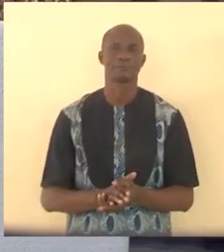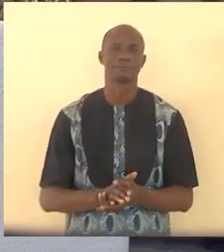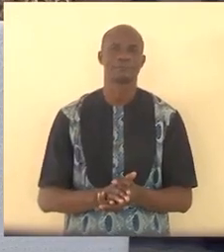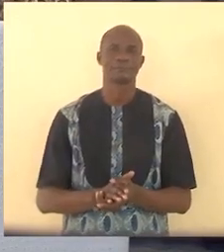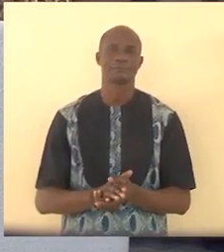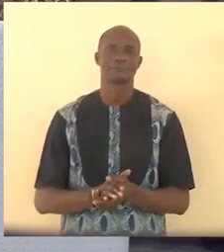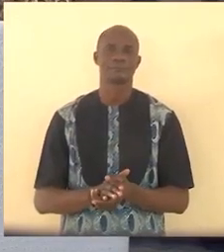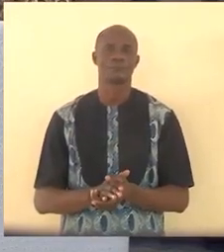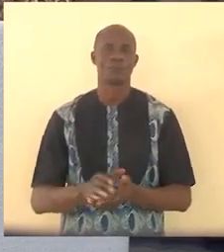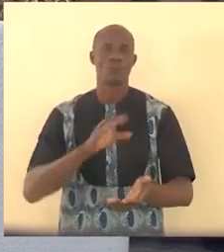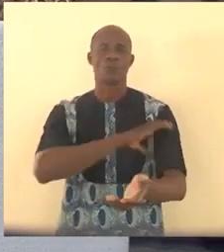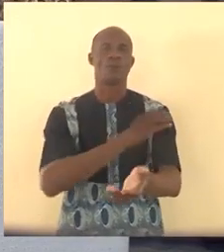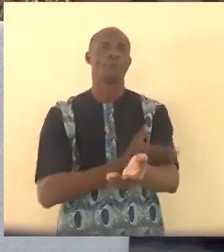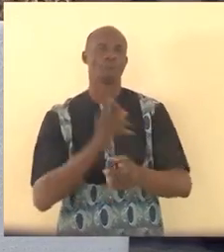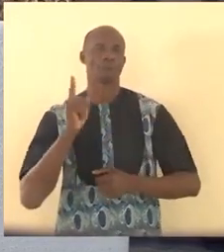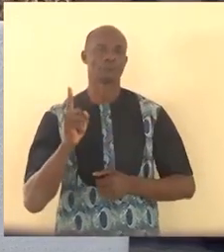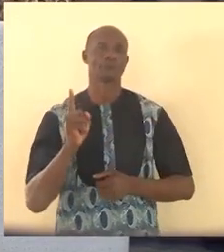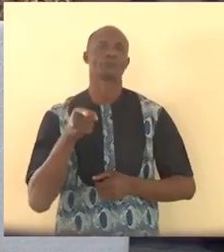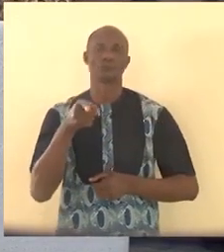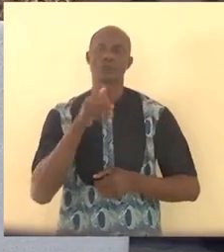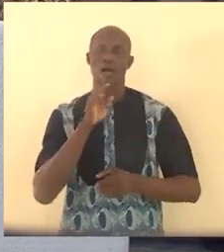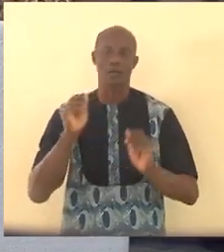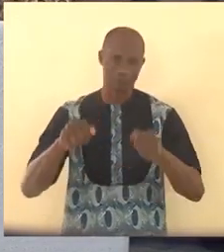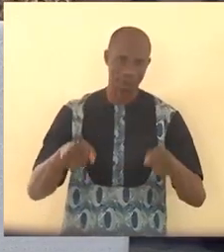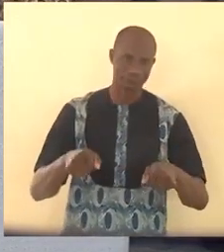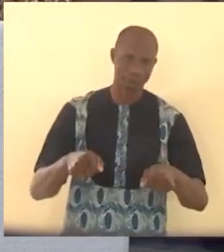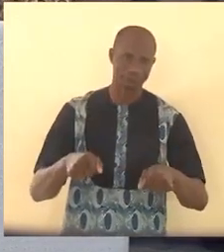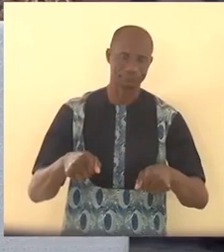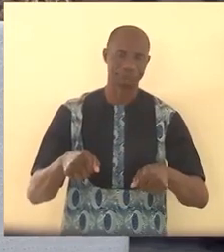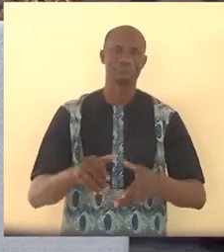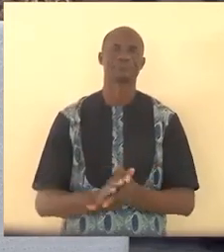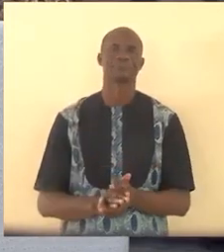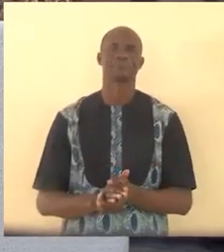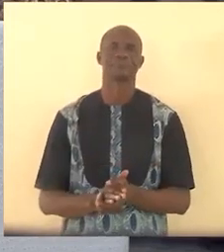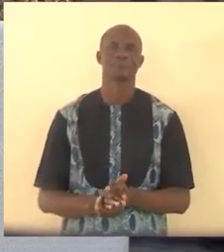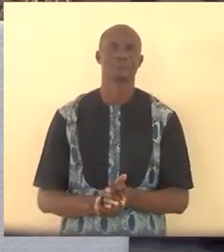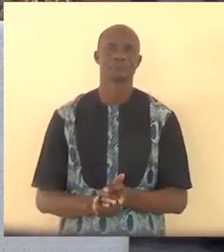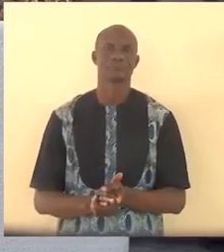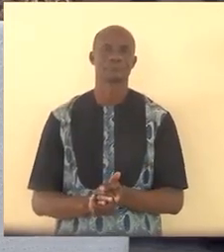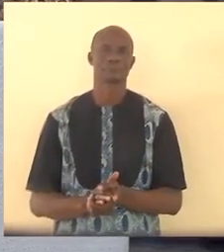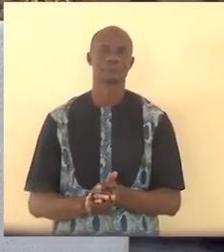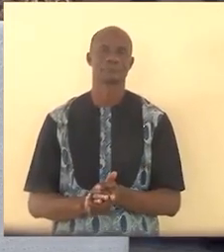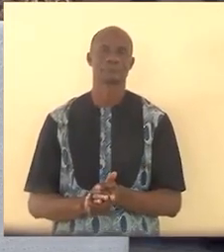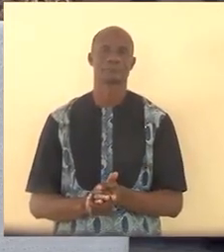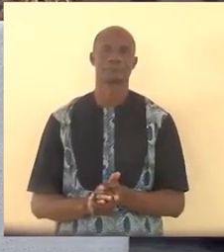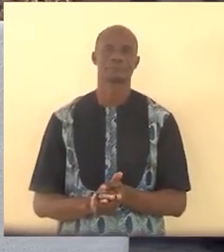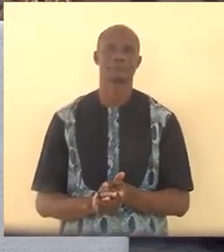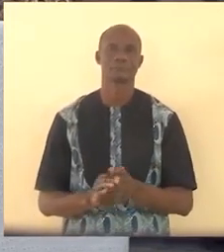it. Mighty one, you are able.